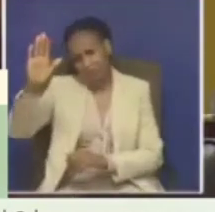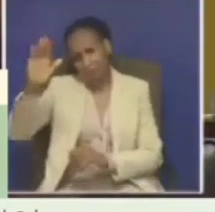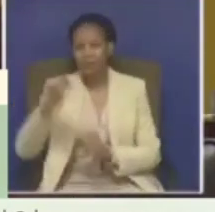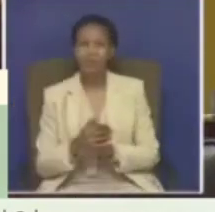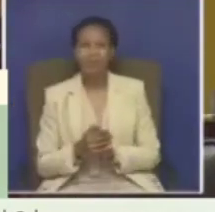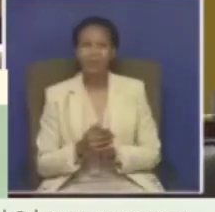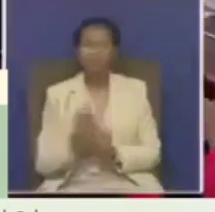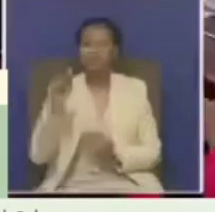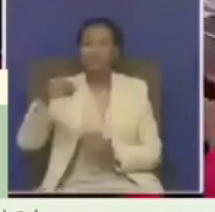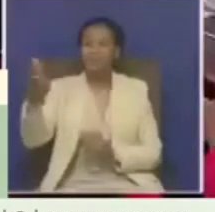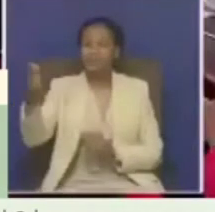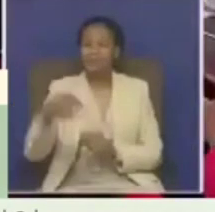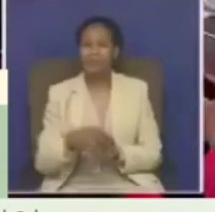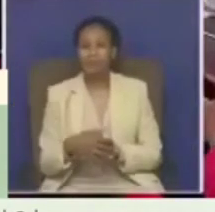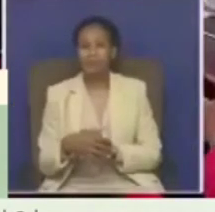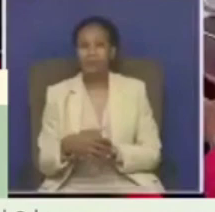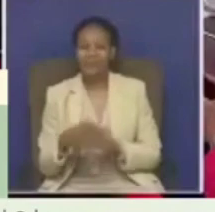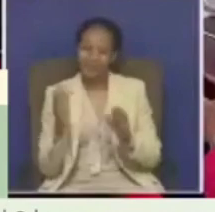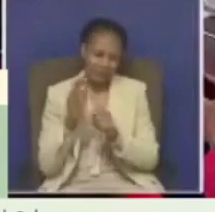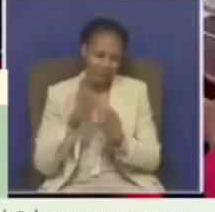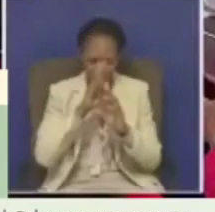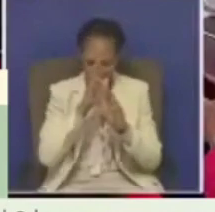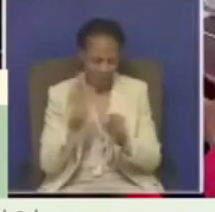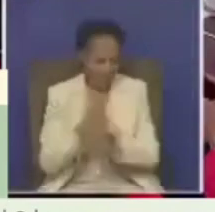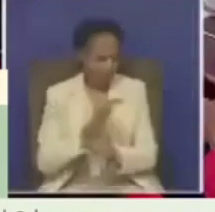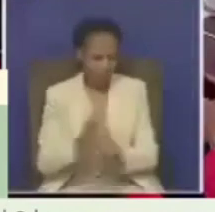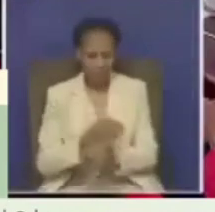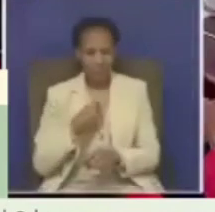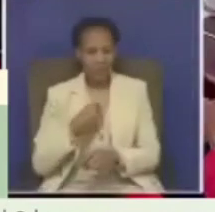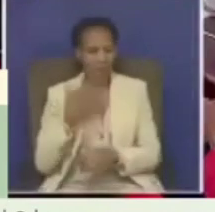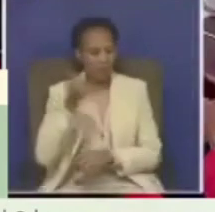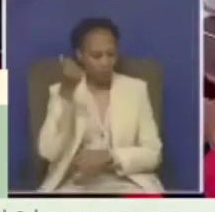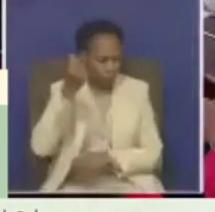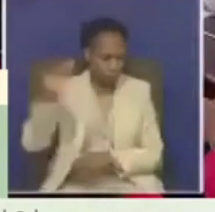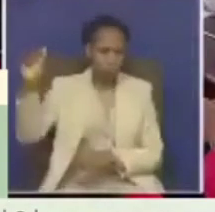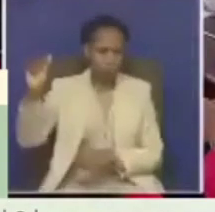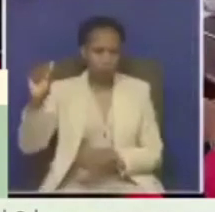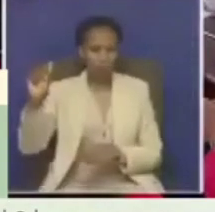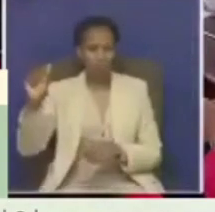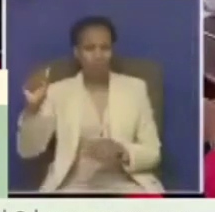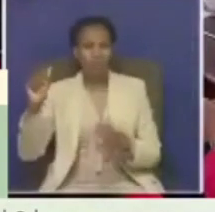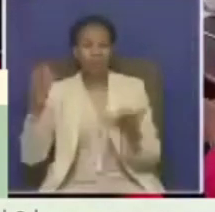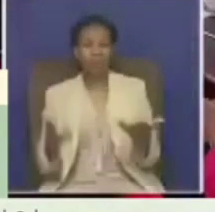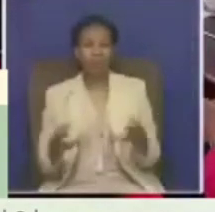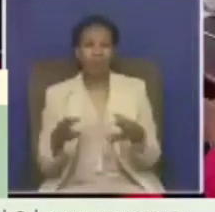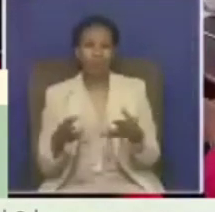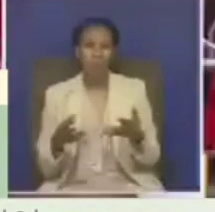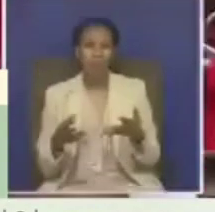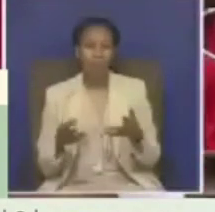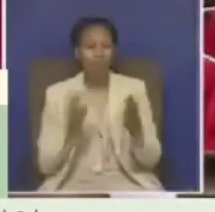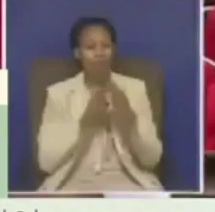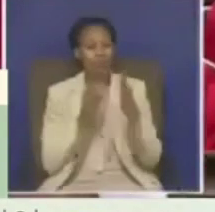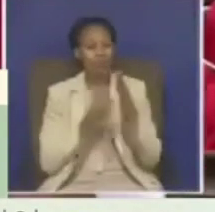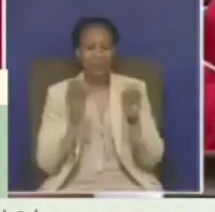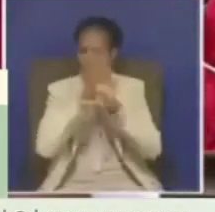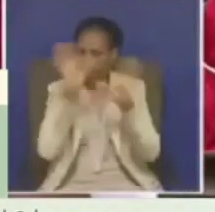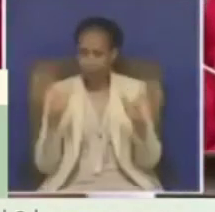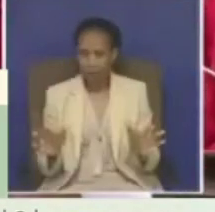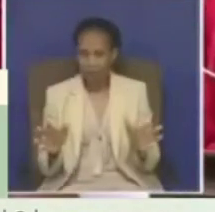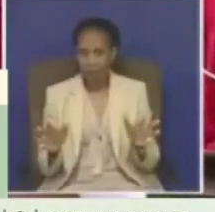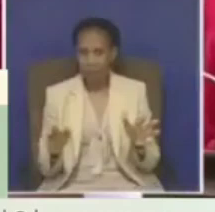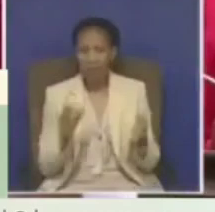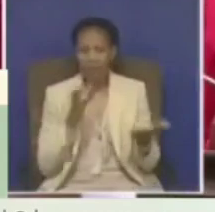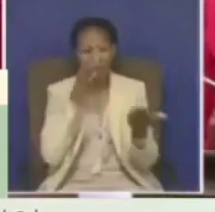Chairperson, may I respectfully disagree that the content and form in terms of the rules of